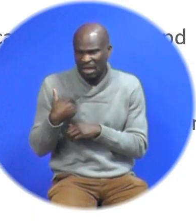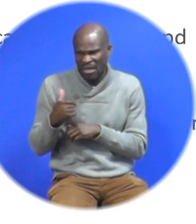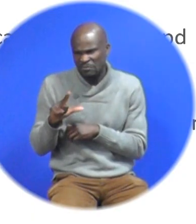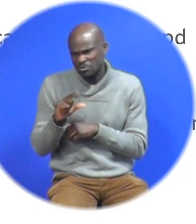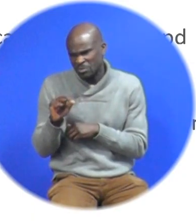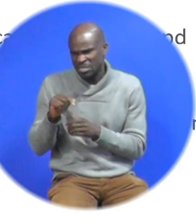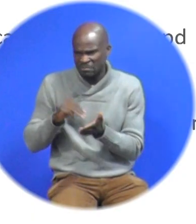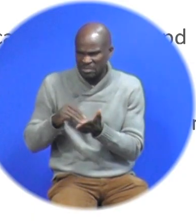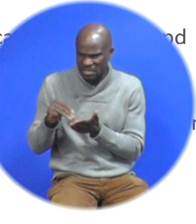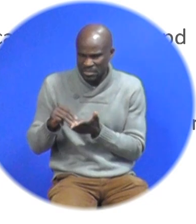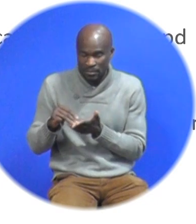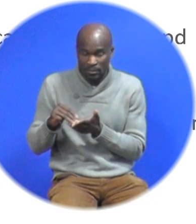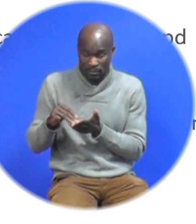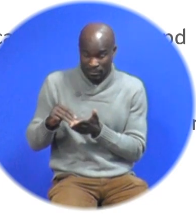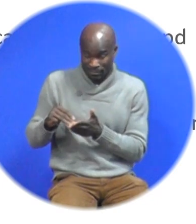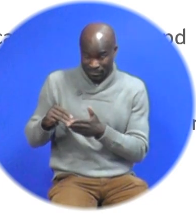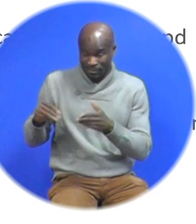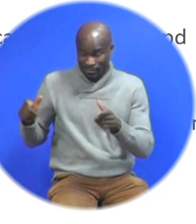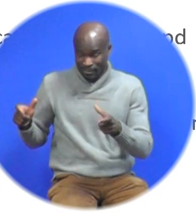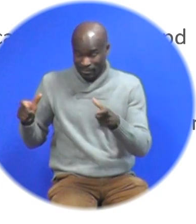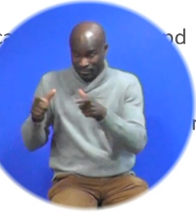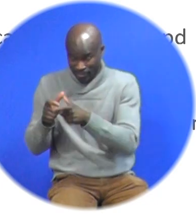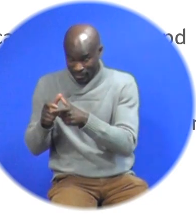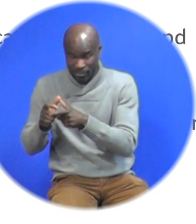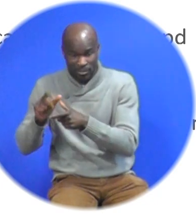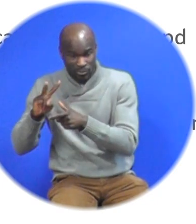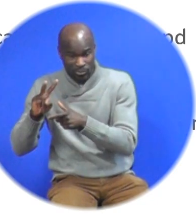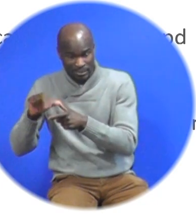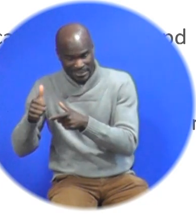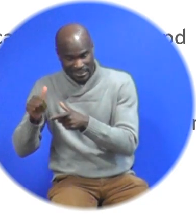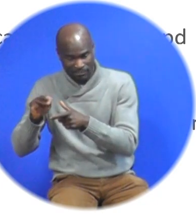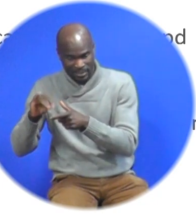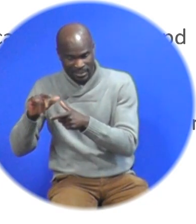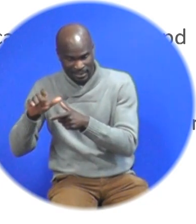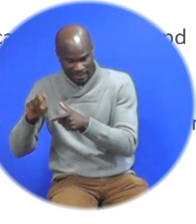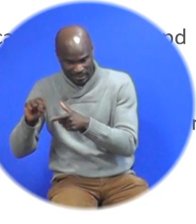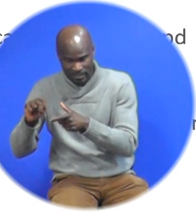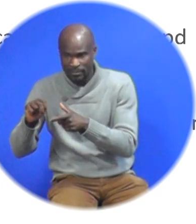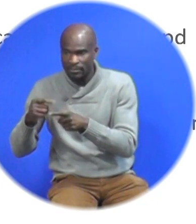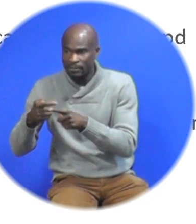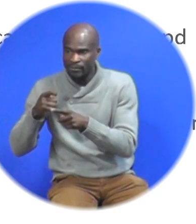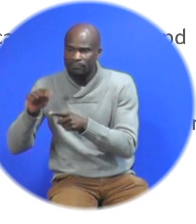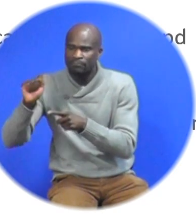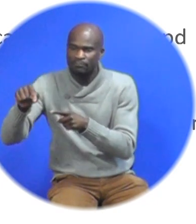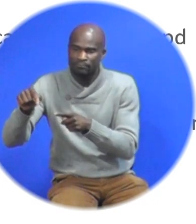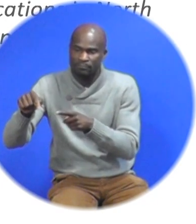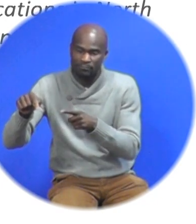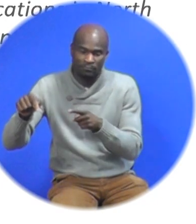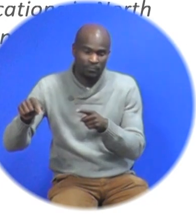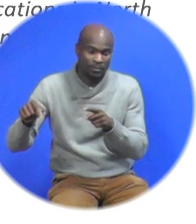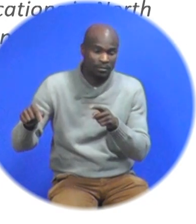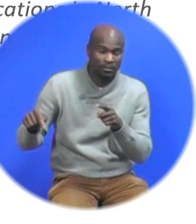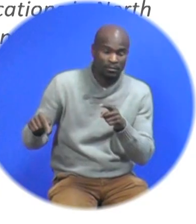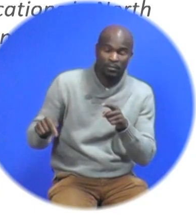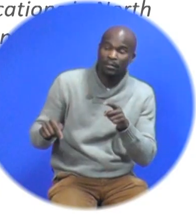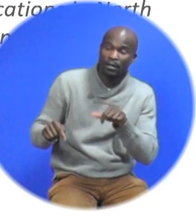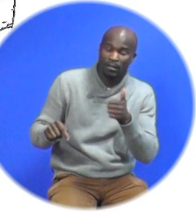10 million comes from the Catawba, and then Mooresville has a grandfathered IBT of about 9.5